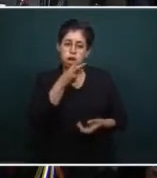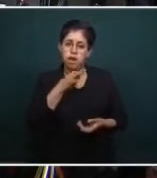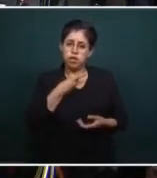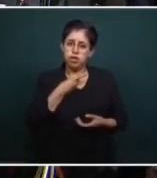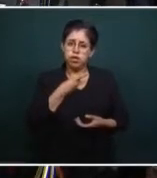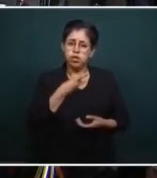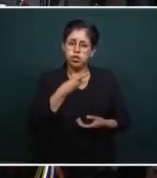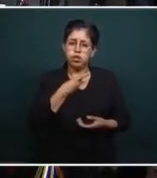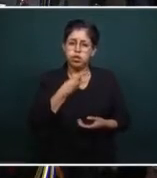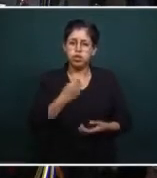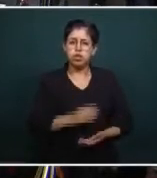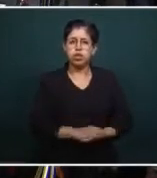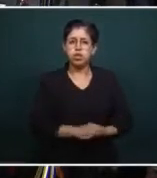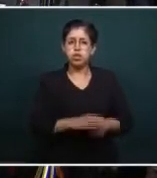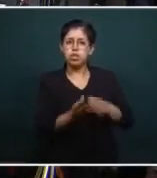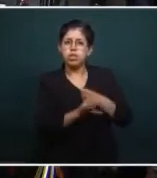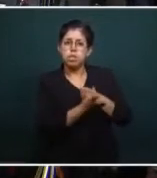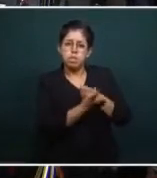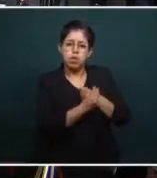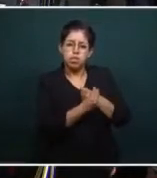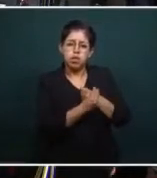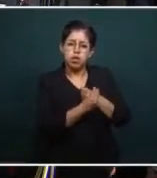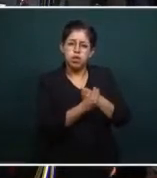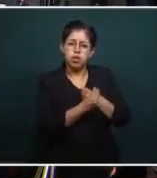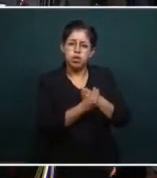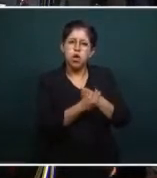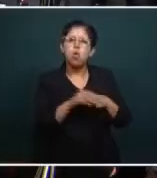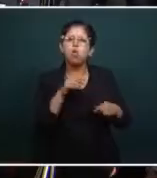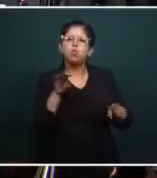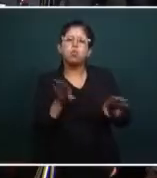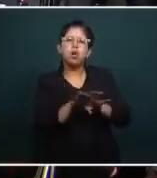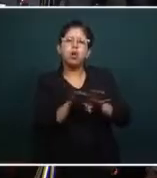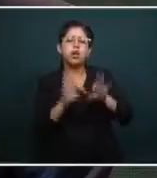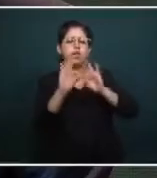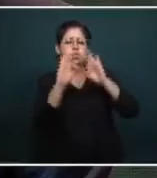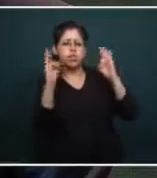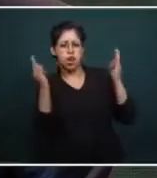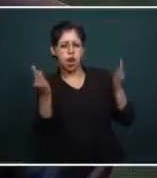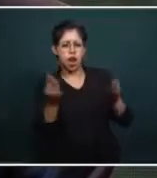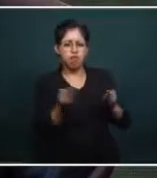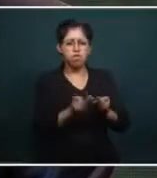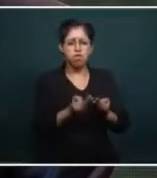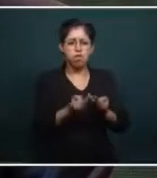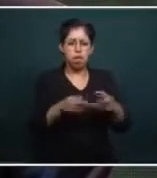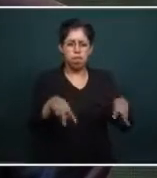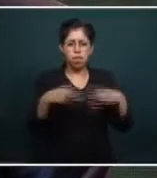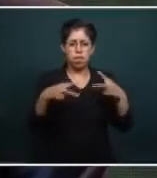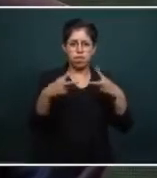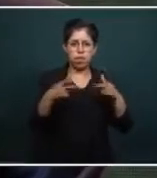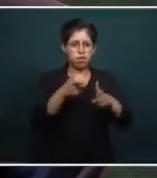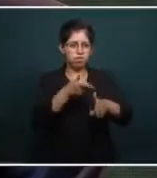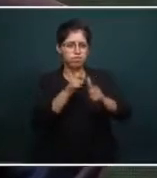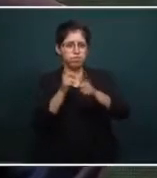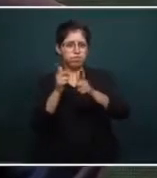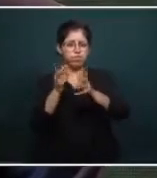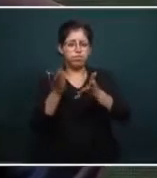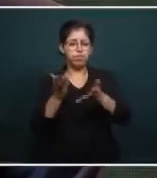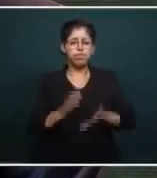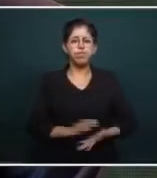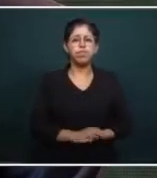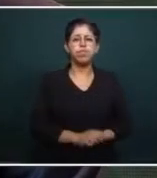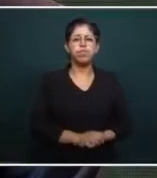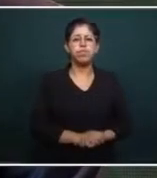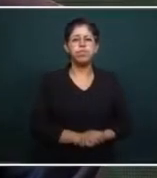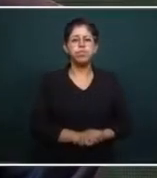to inform us regarding what is the control that they're having regarding arms